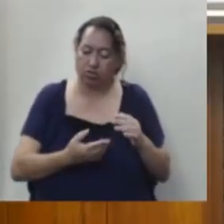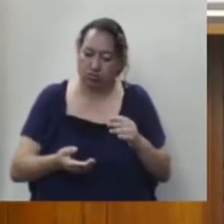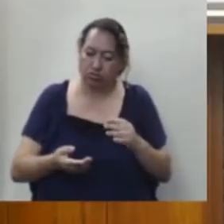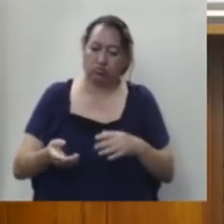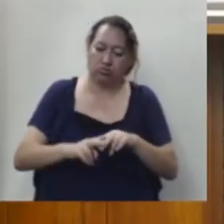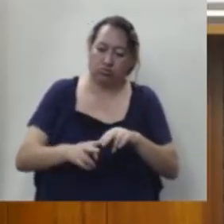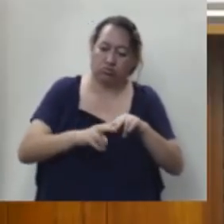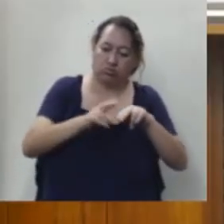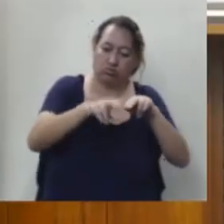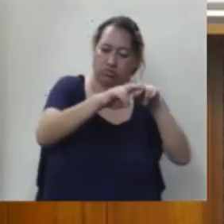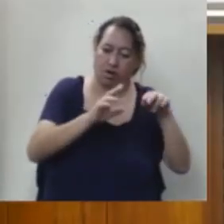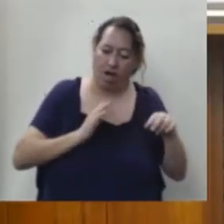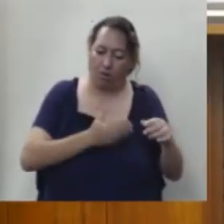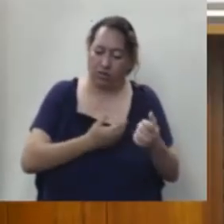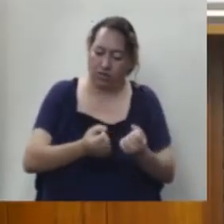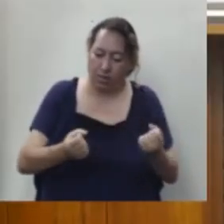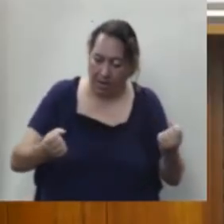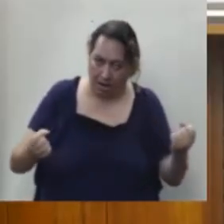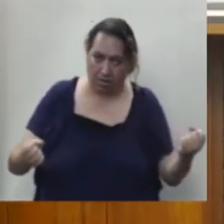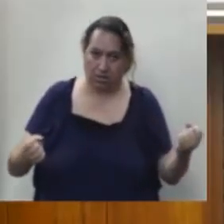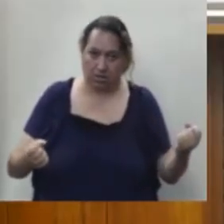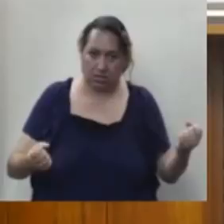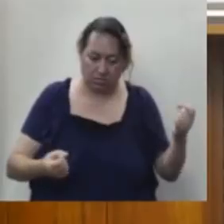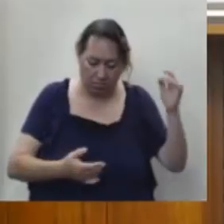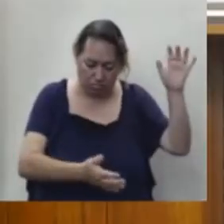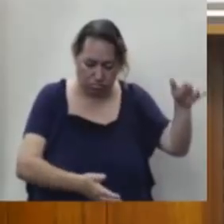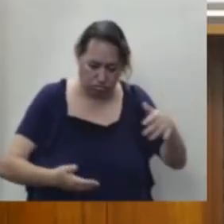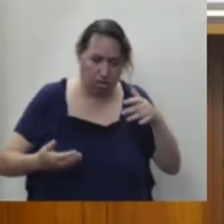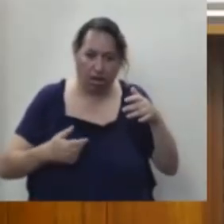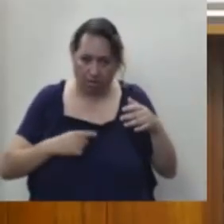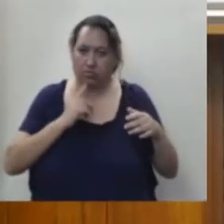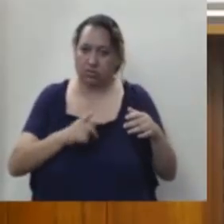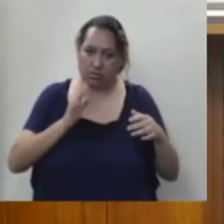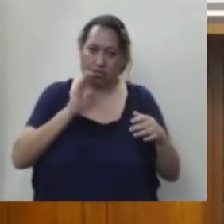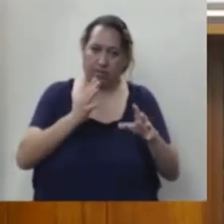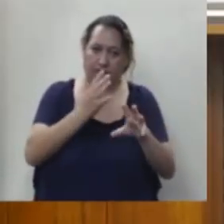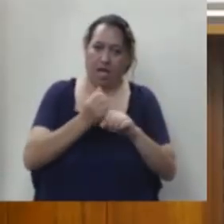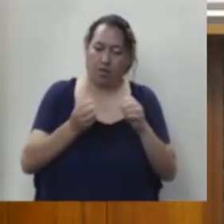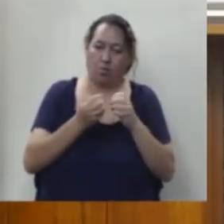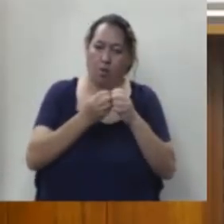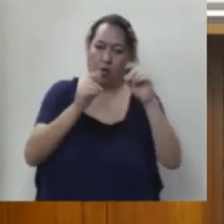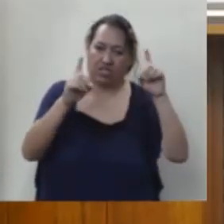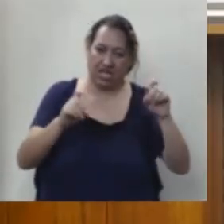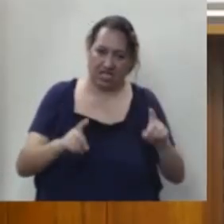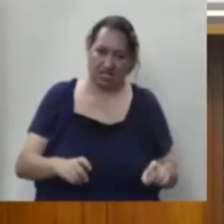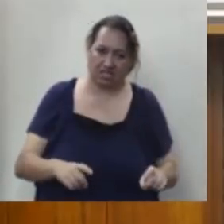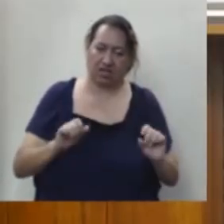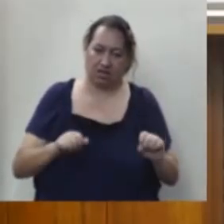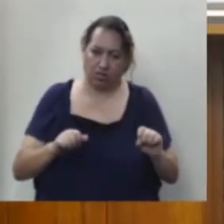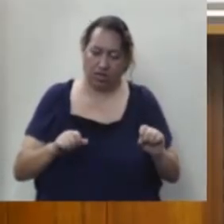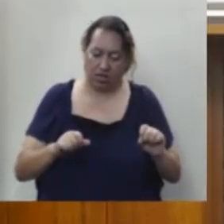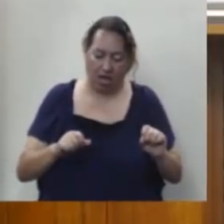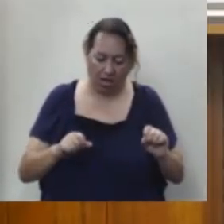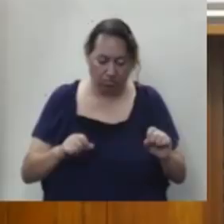so I'm confident that we will be getting more tests and to be able to facilitate very deliberate and